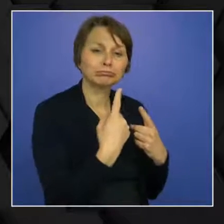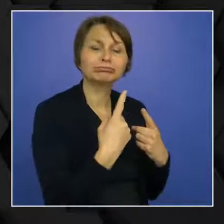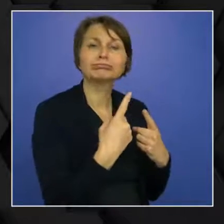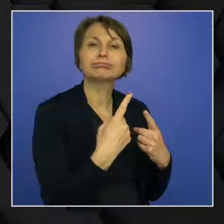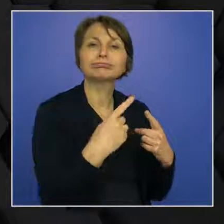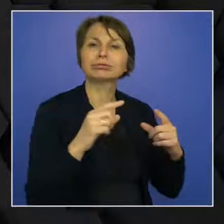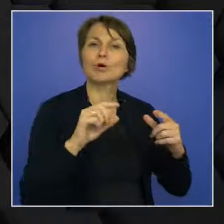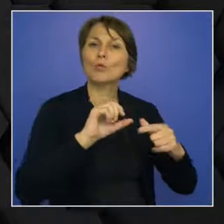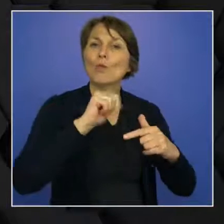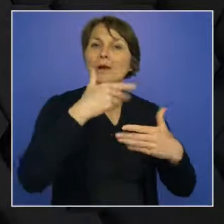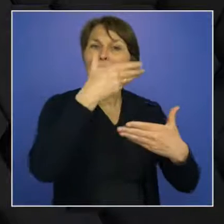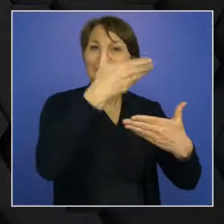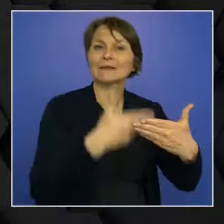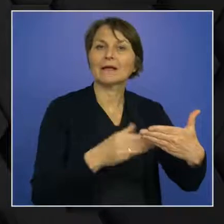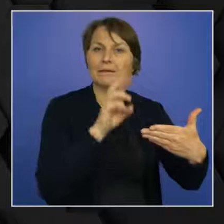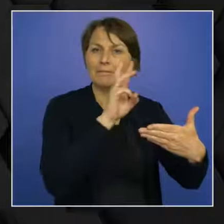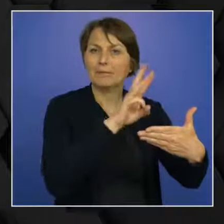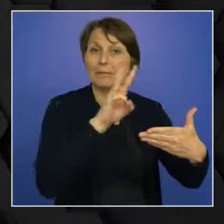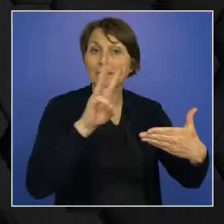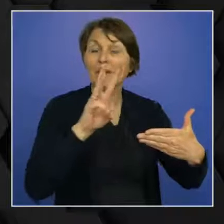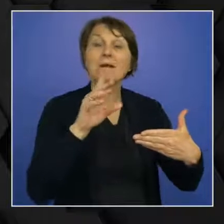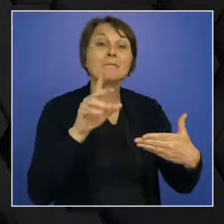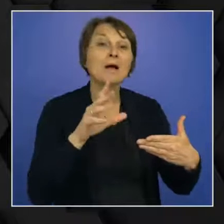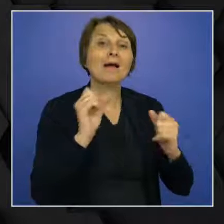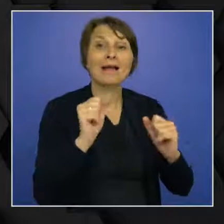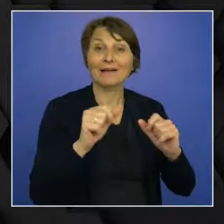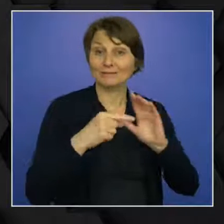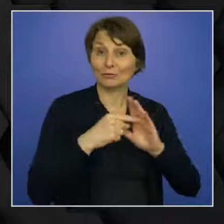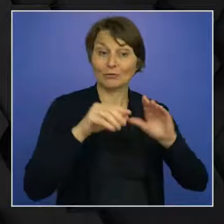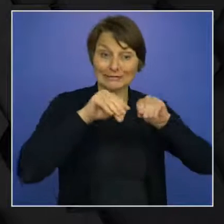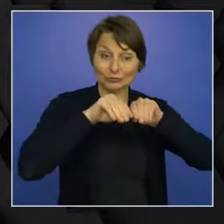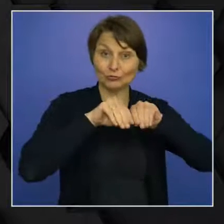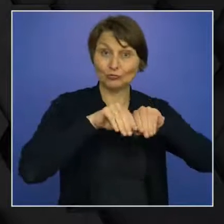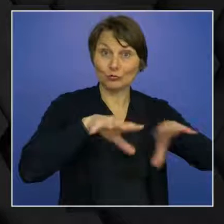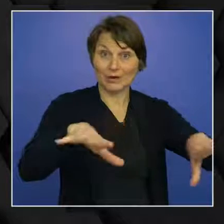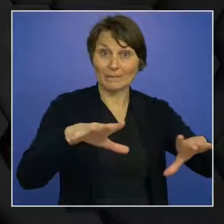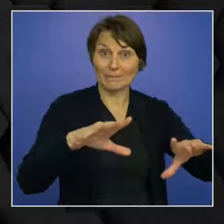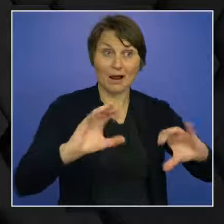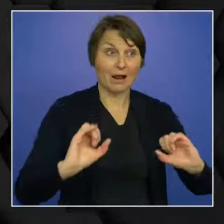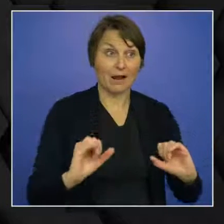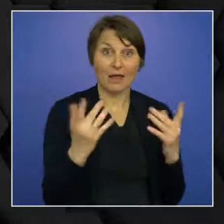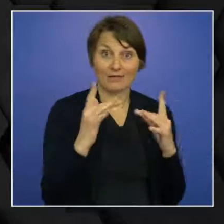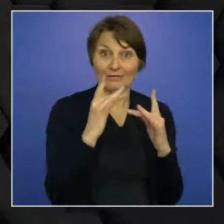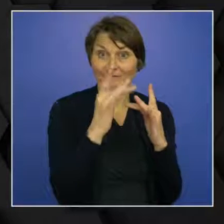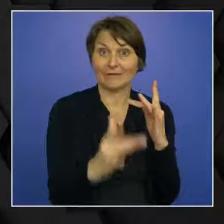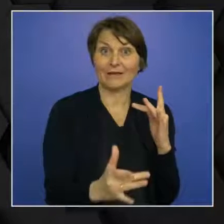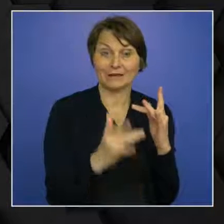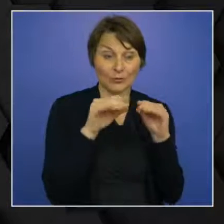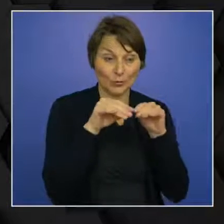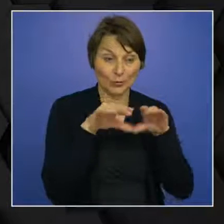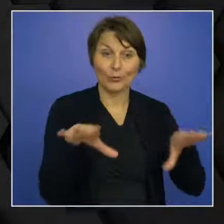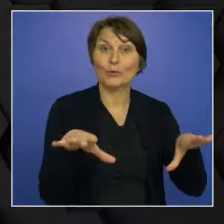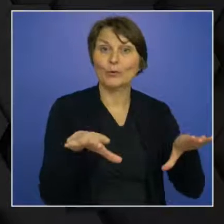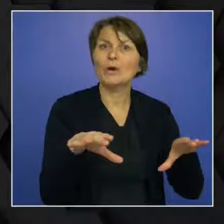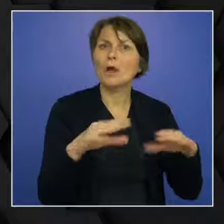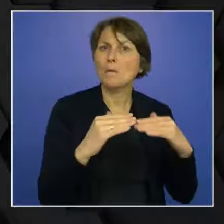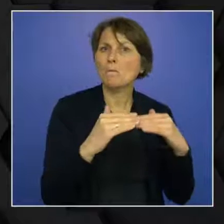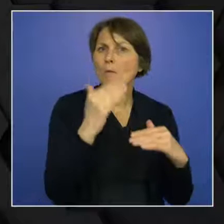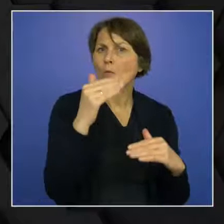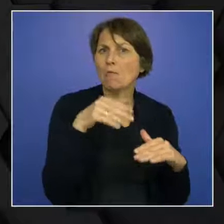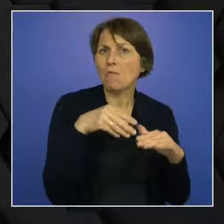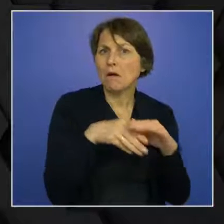website there is the actual video stream. And that video stream you can also make more accessible.